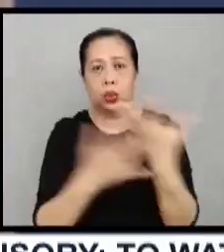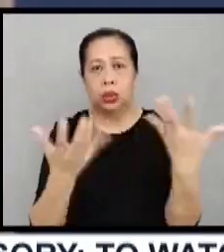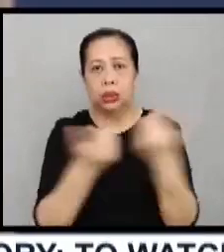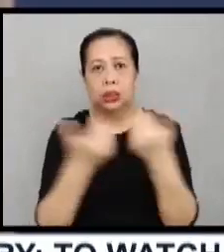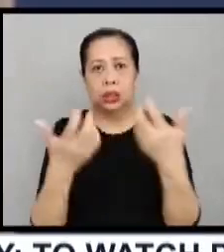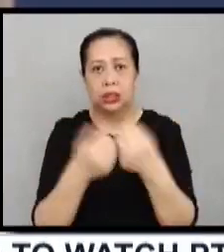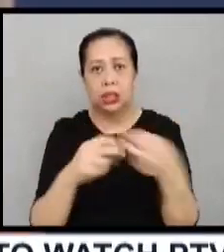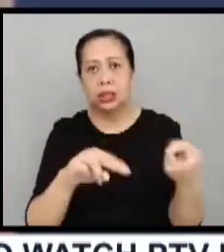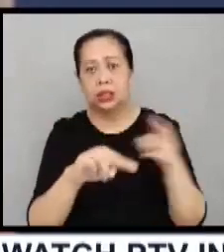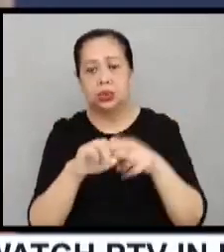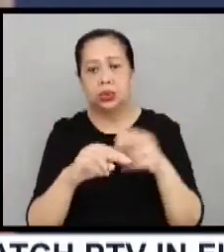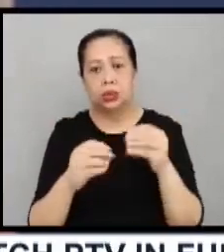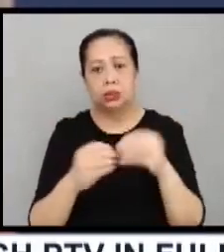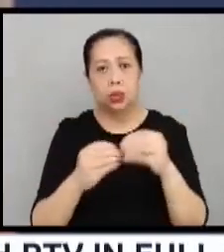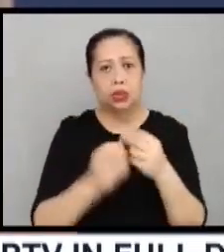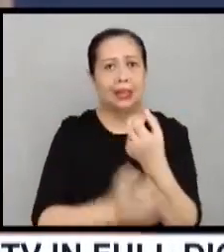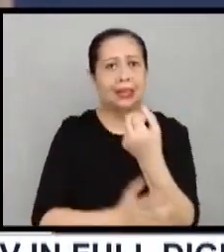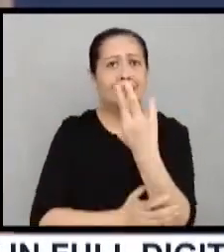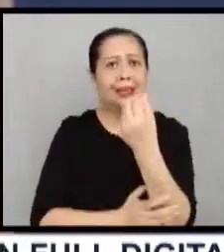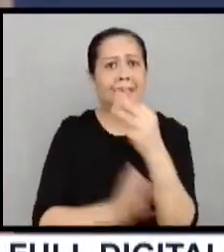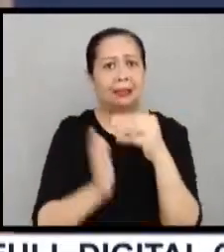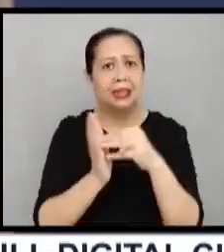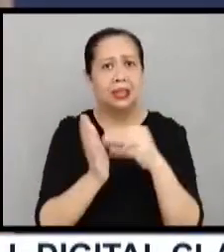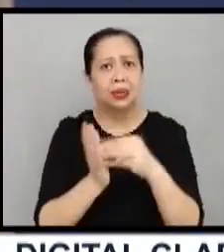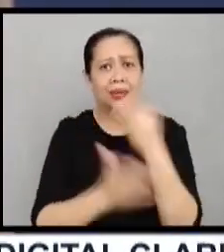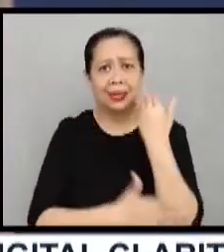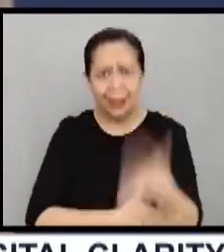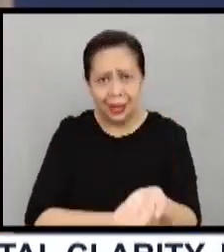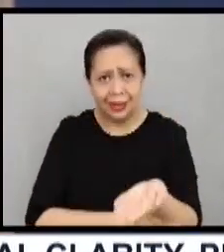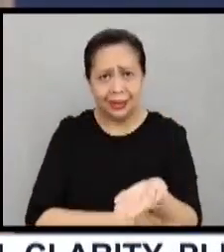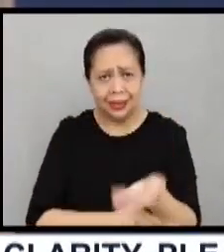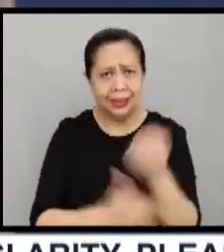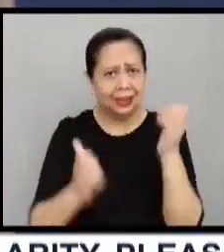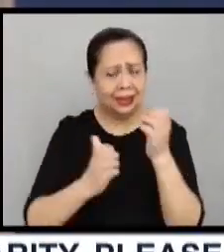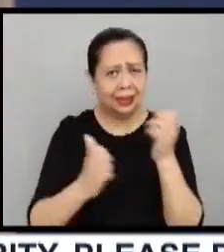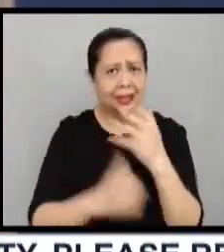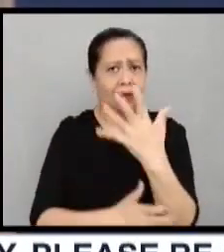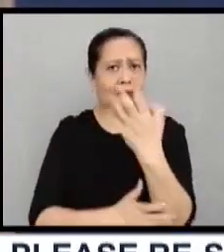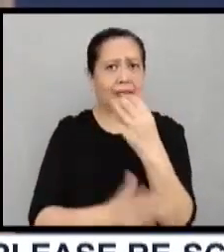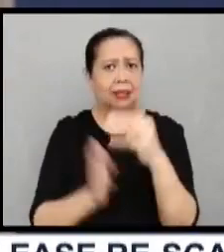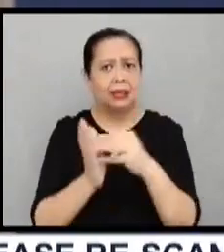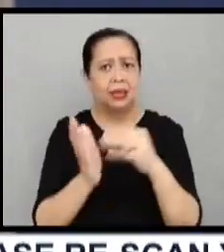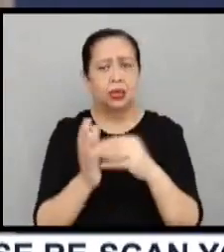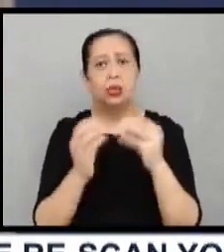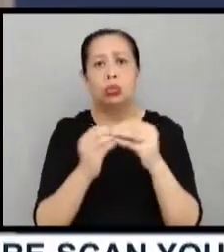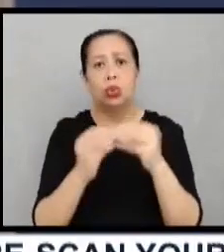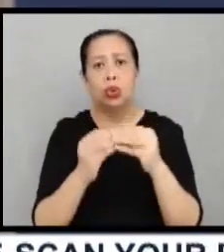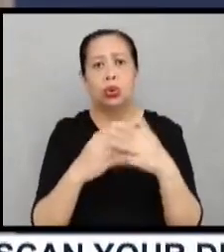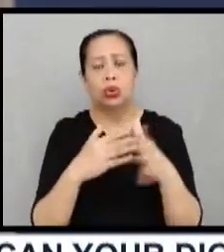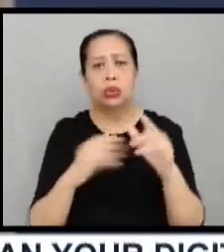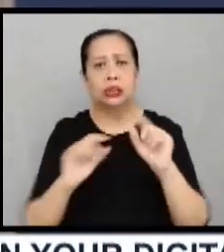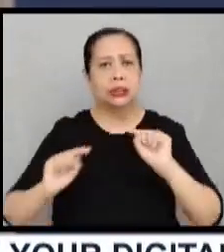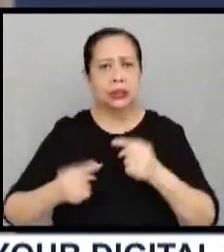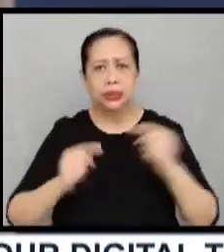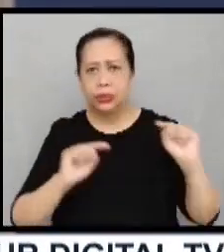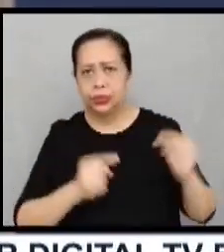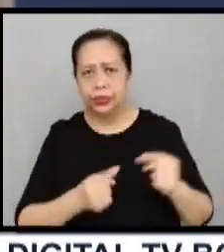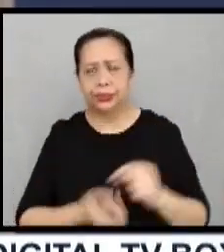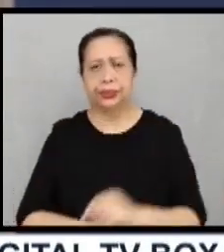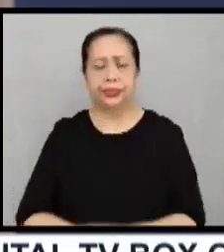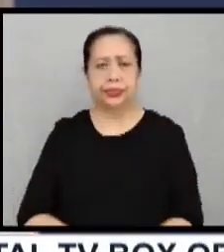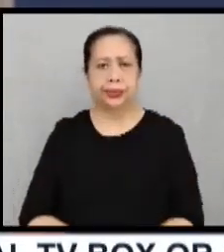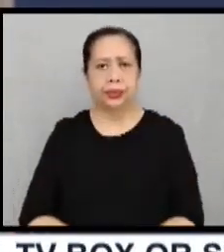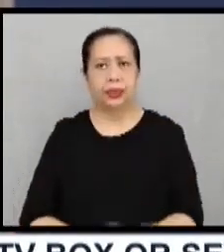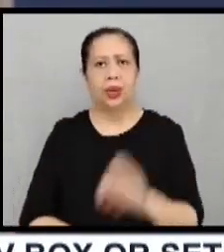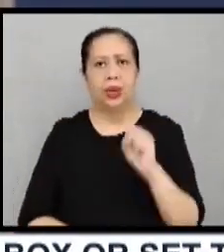additional 13 million deaths and 500 million more injuries. So for